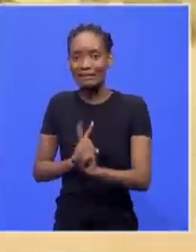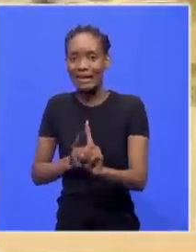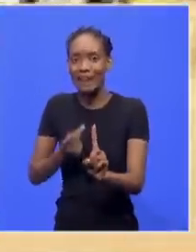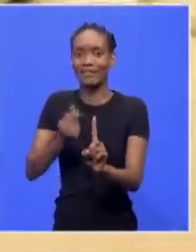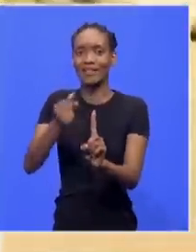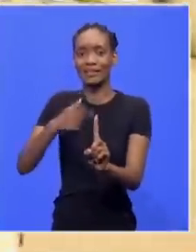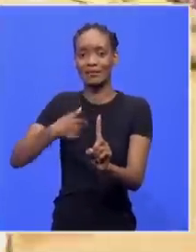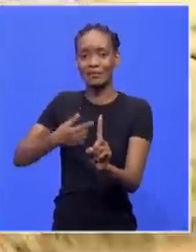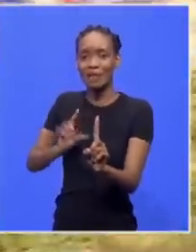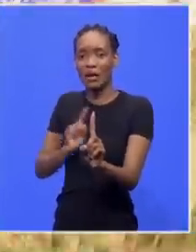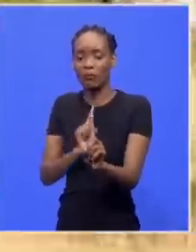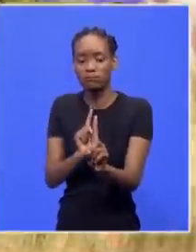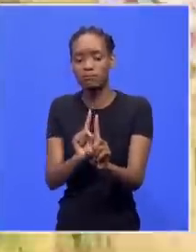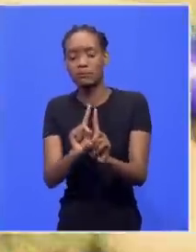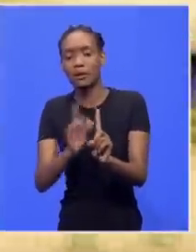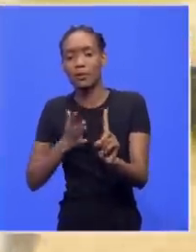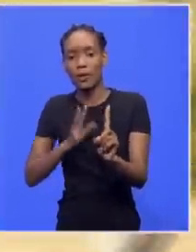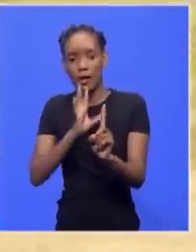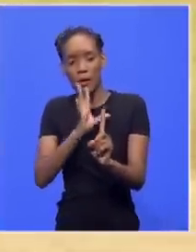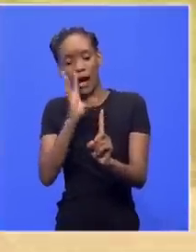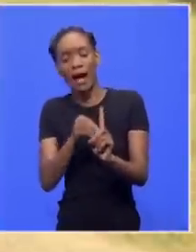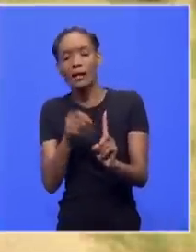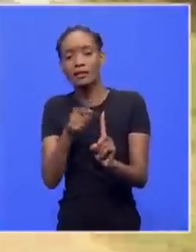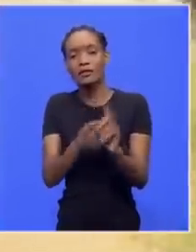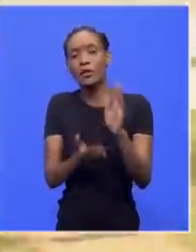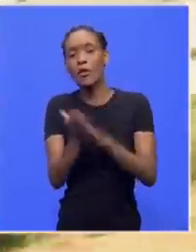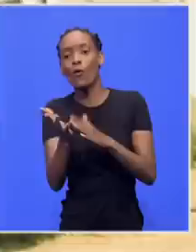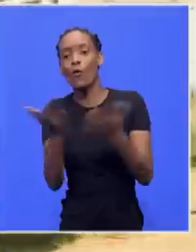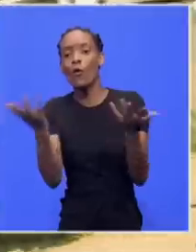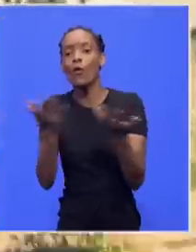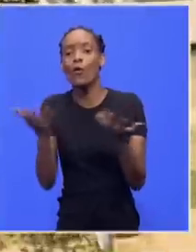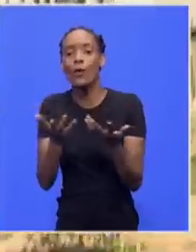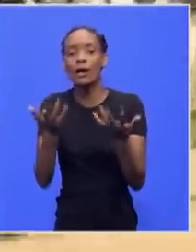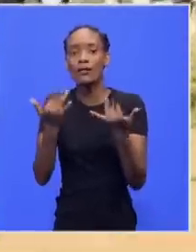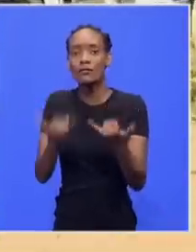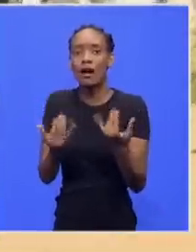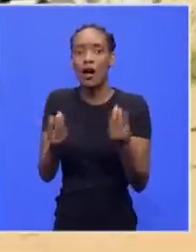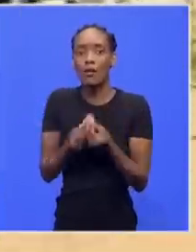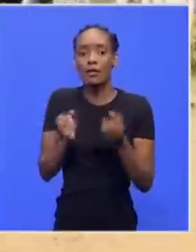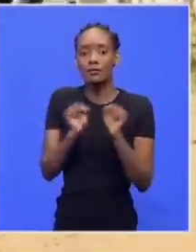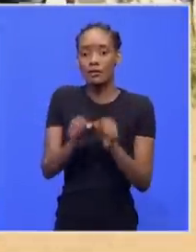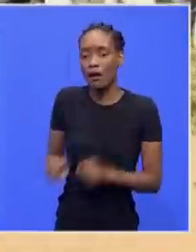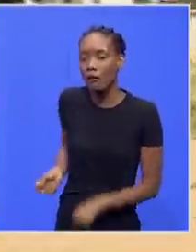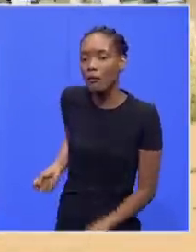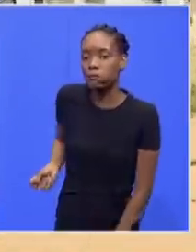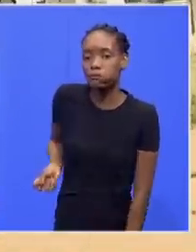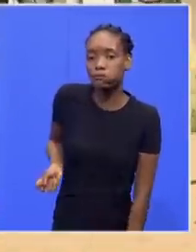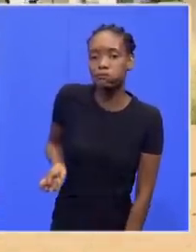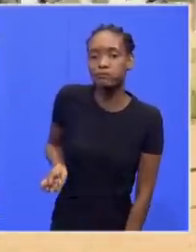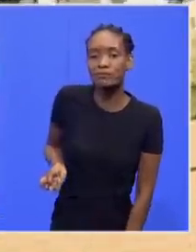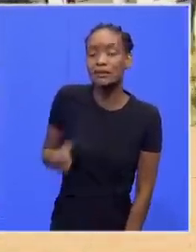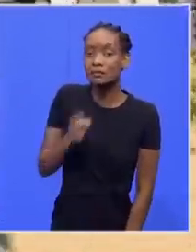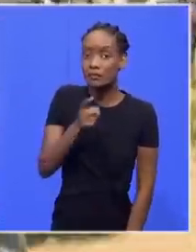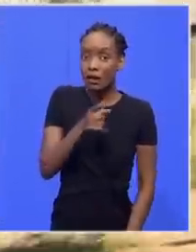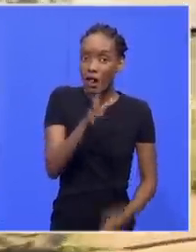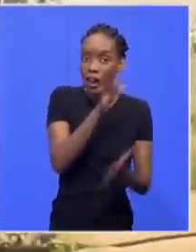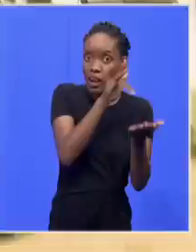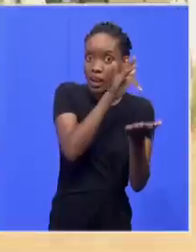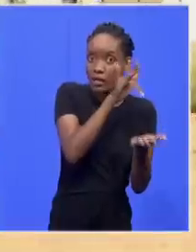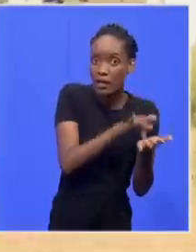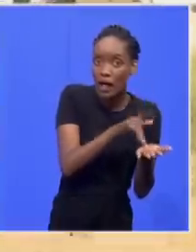she going, as she is dragging her belongings here. Is she going to Lindela, or has she decided to